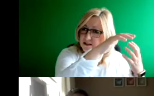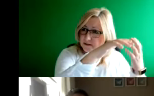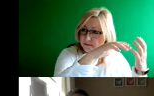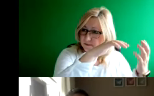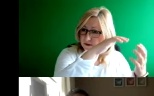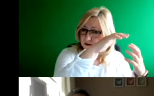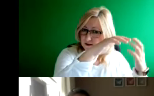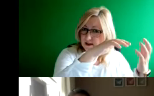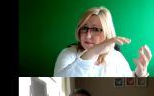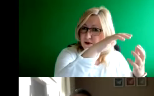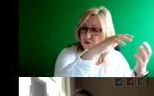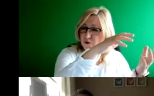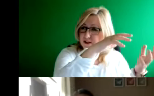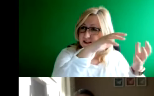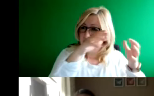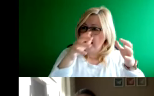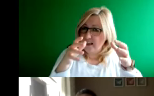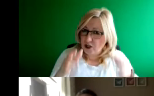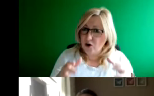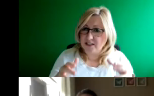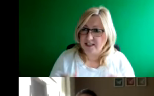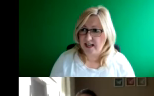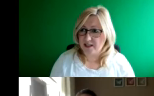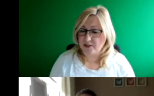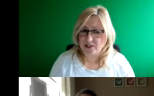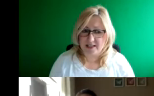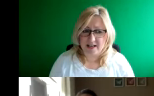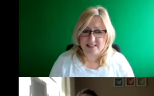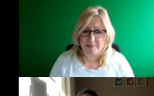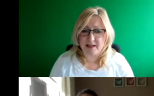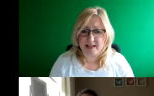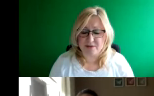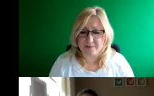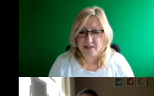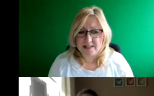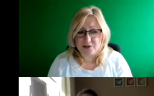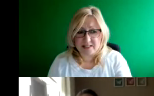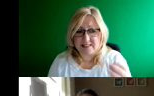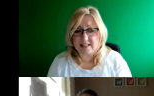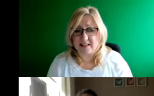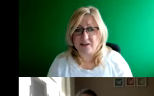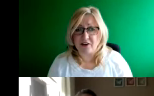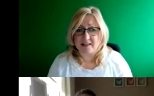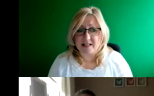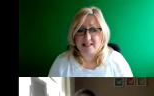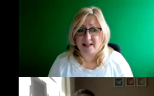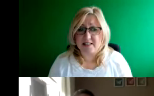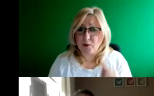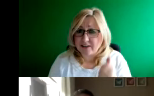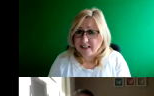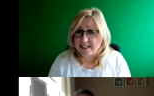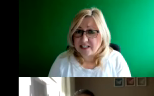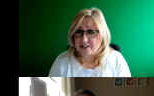thought about the world encoded in language, and how does that play out? So you can see there, then you've got things